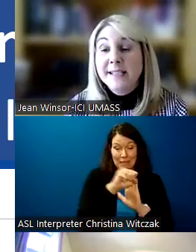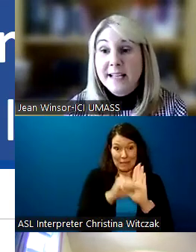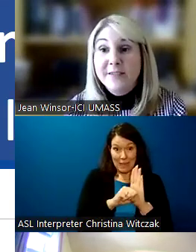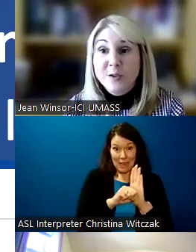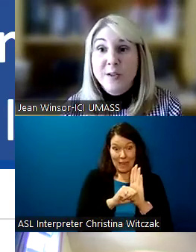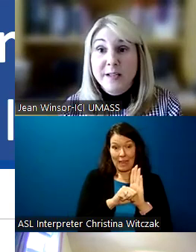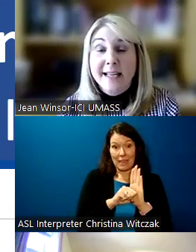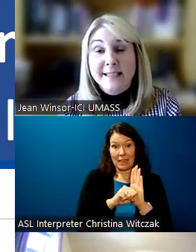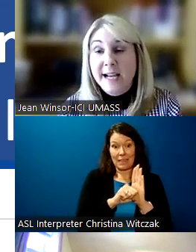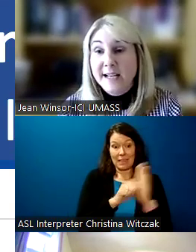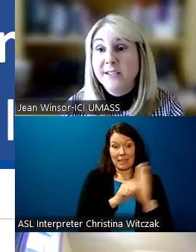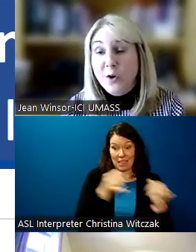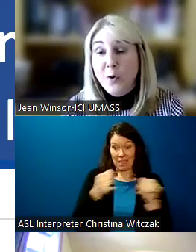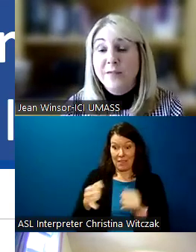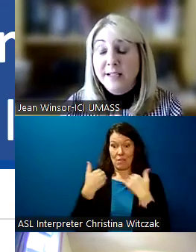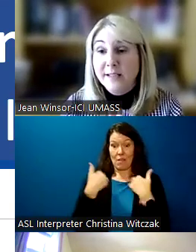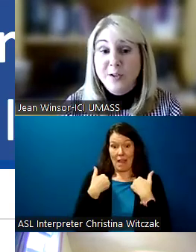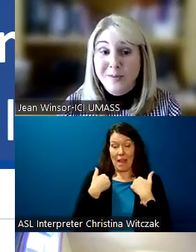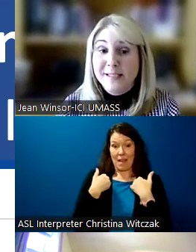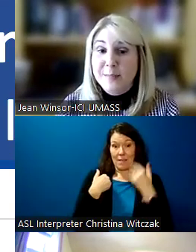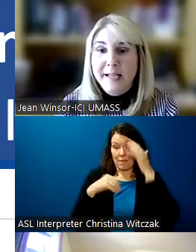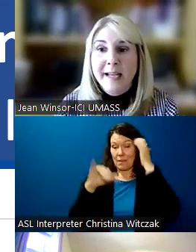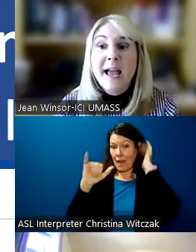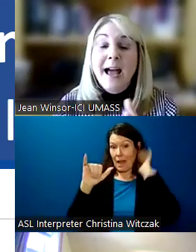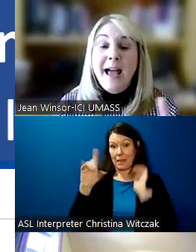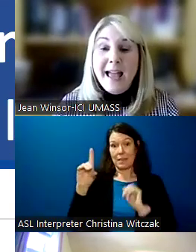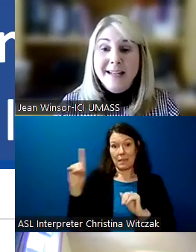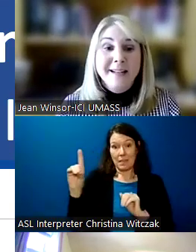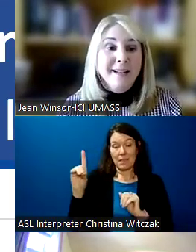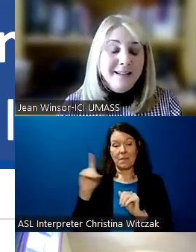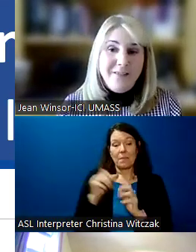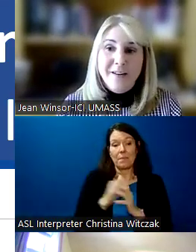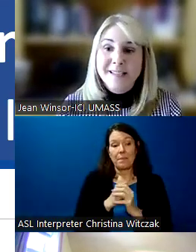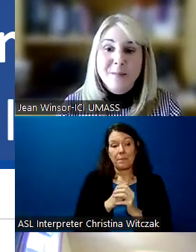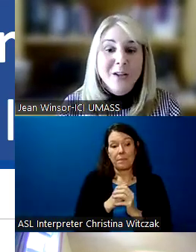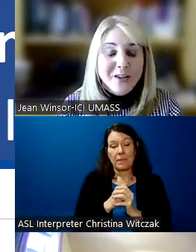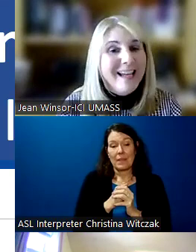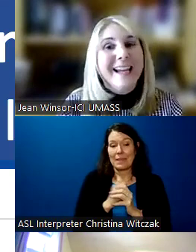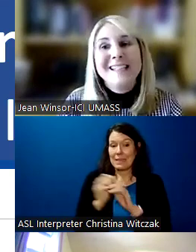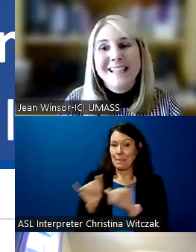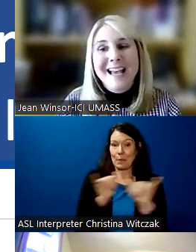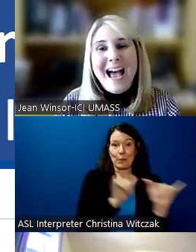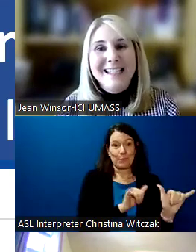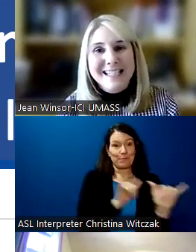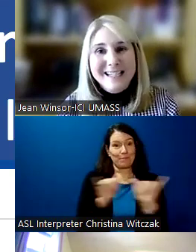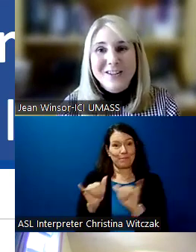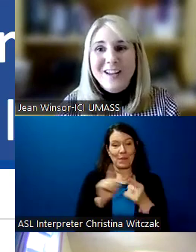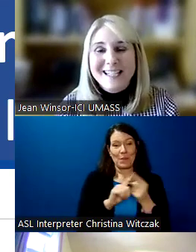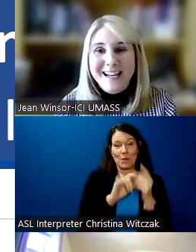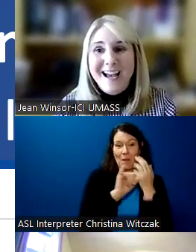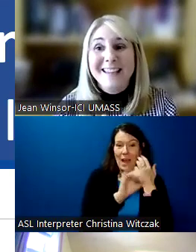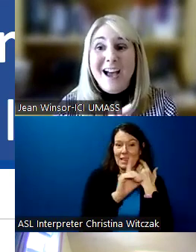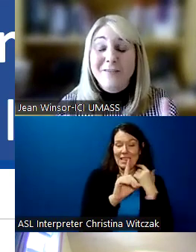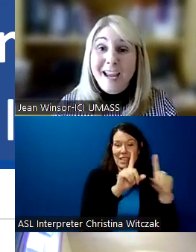the individual has a diagnostic code of an intellectual disability. And very similarly to the IDD